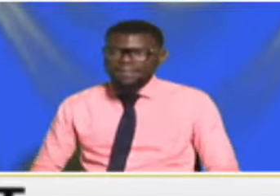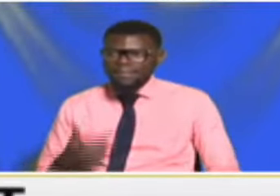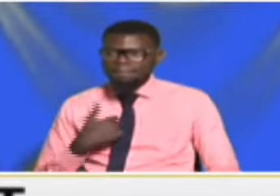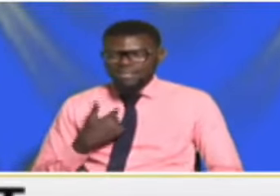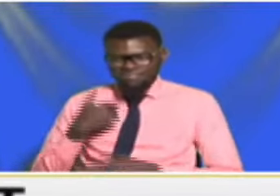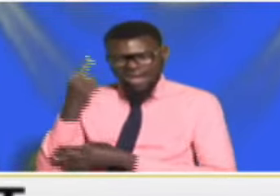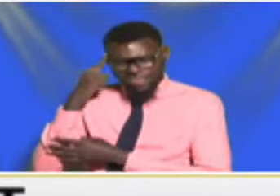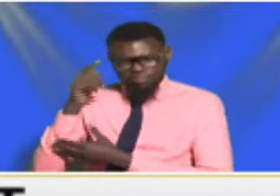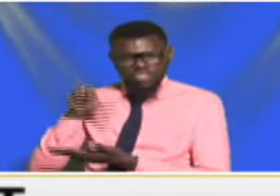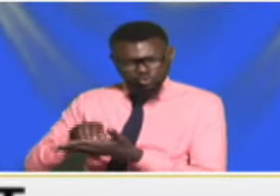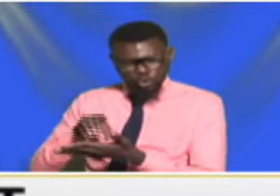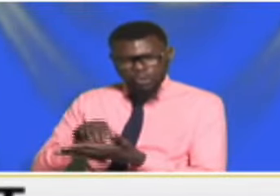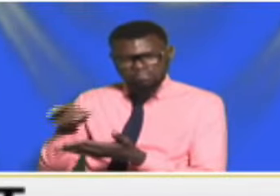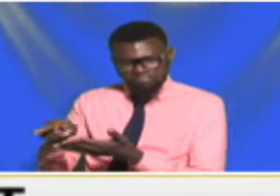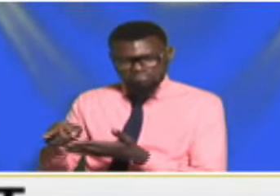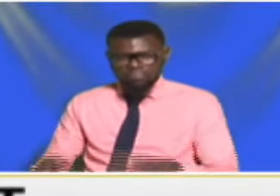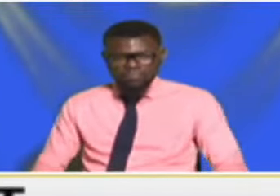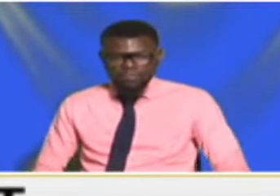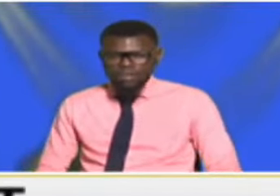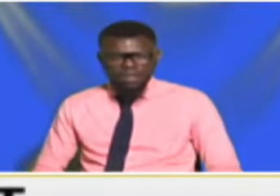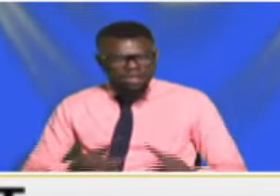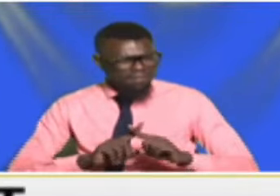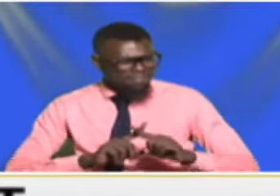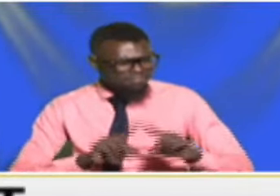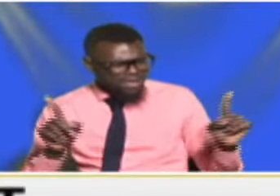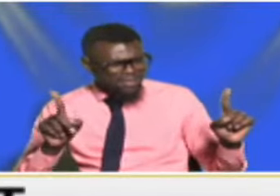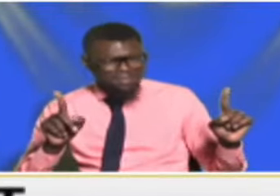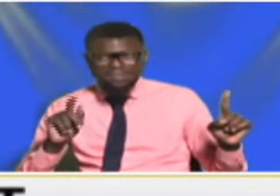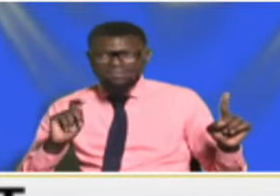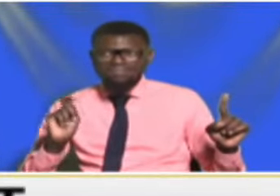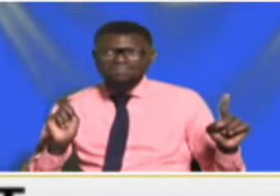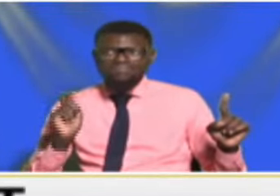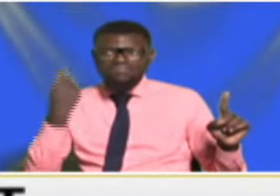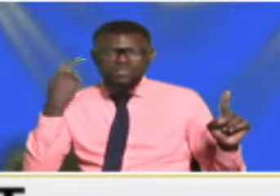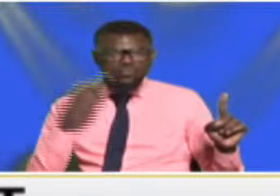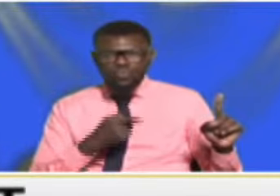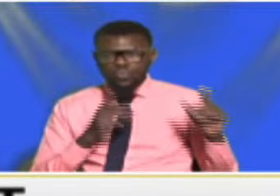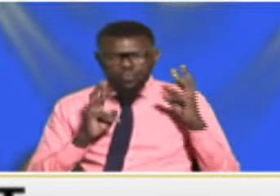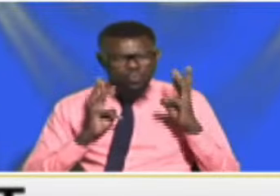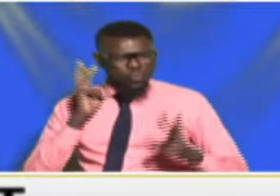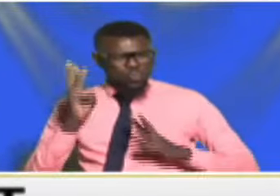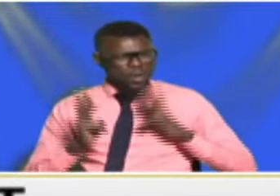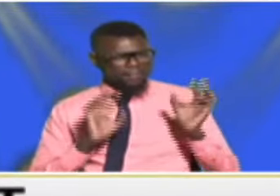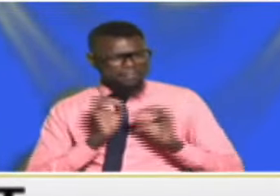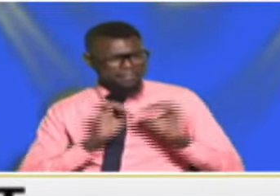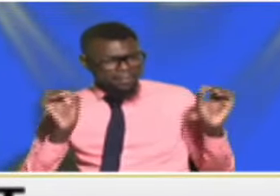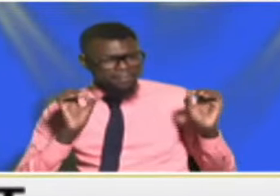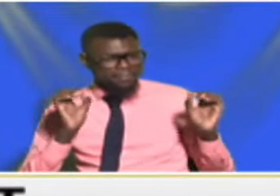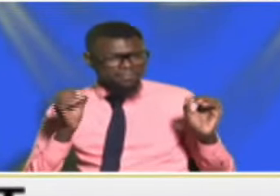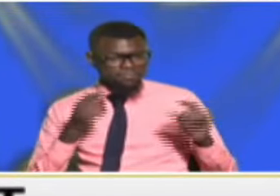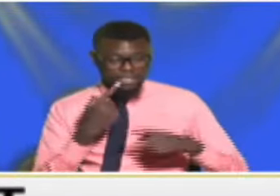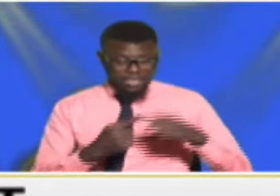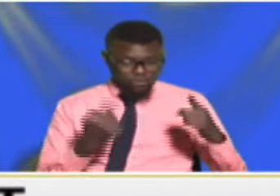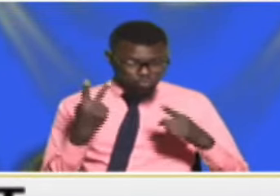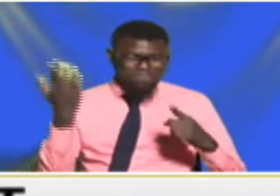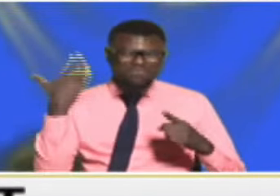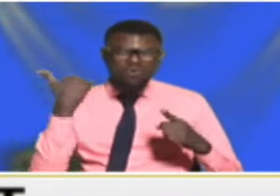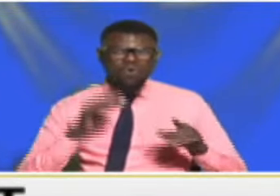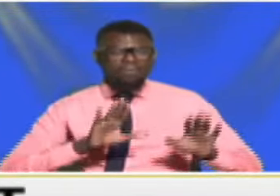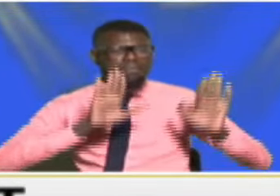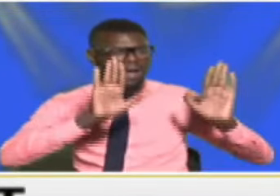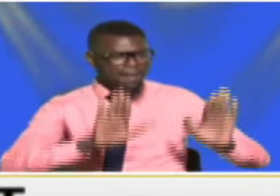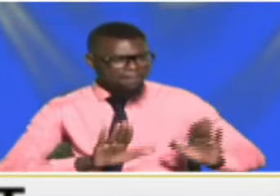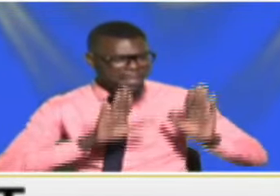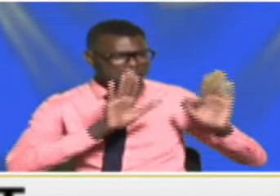this situation. But surely it must bother you, Mr. President, that 2 years ago you ran such a euphoric campaign with things